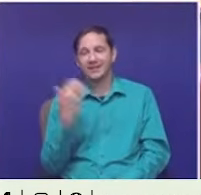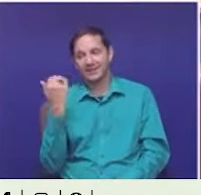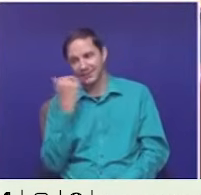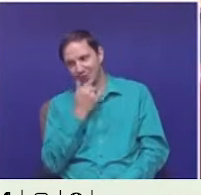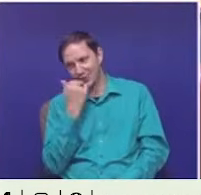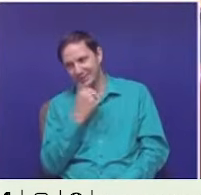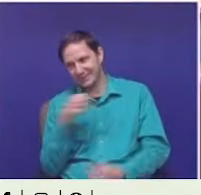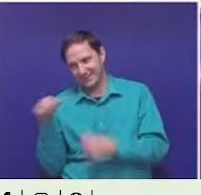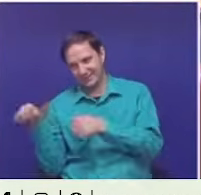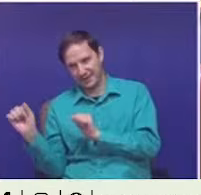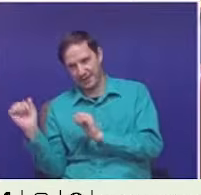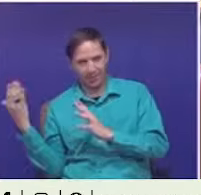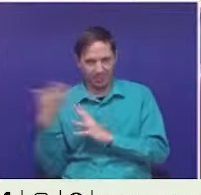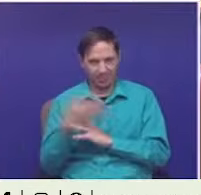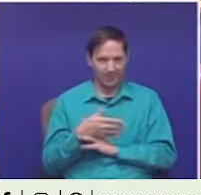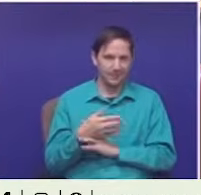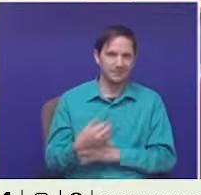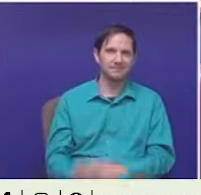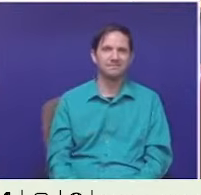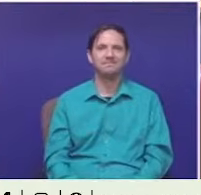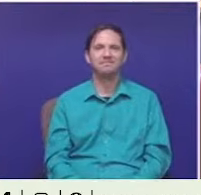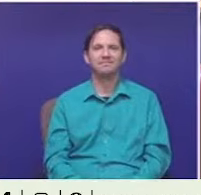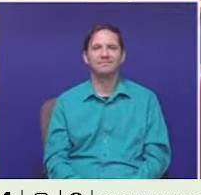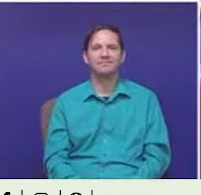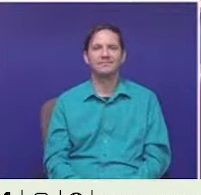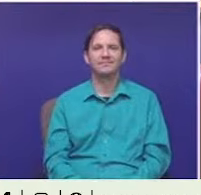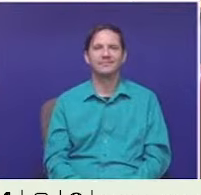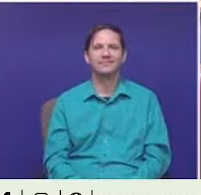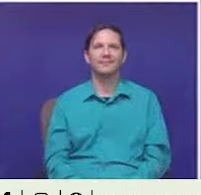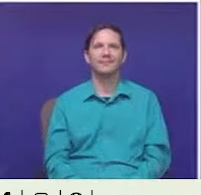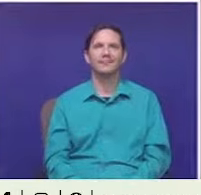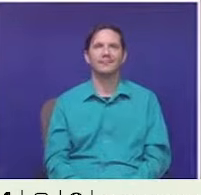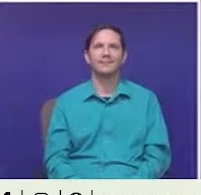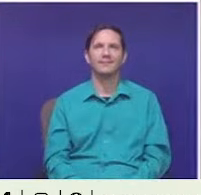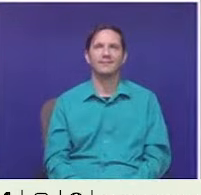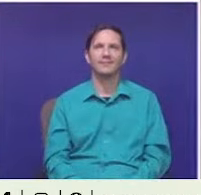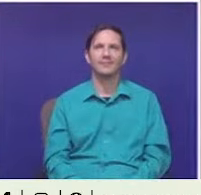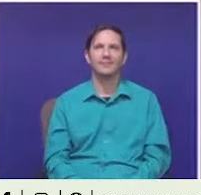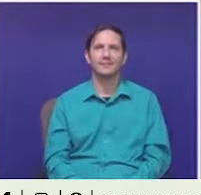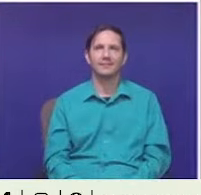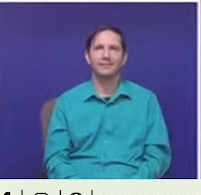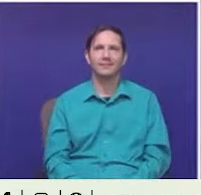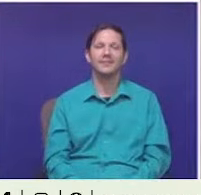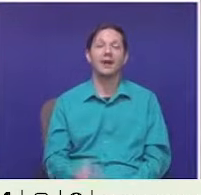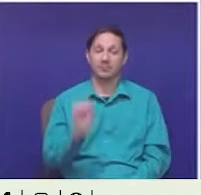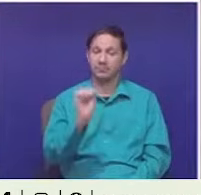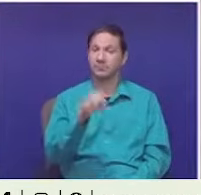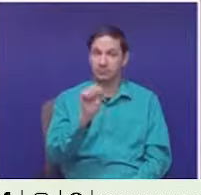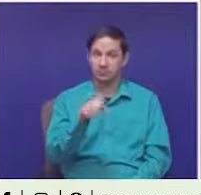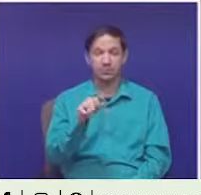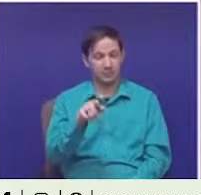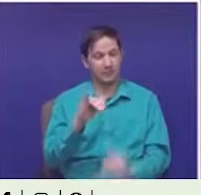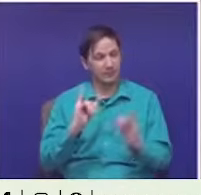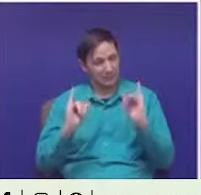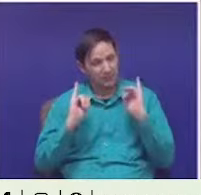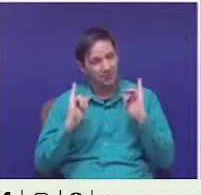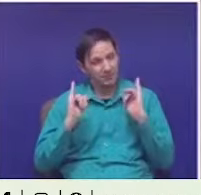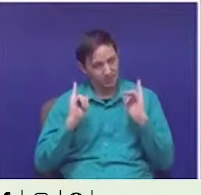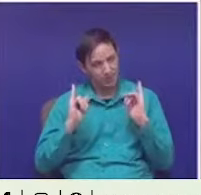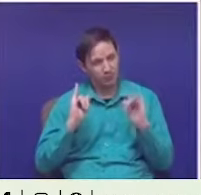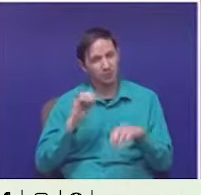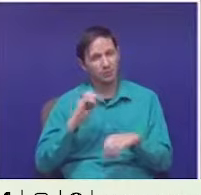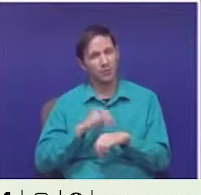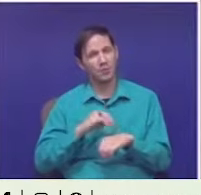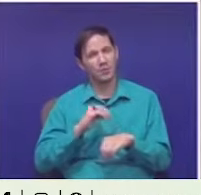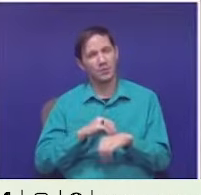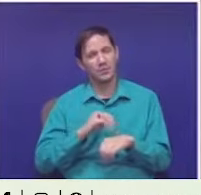Thank you very much. And absolutely, honorable member, this is a very serious issue because, as I